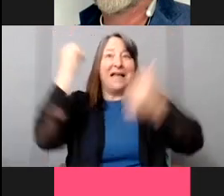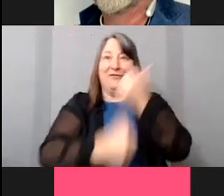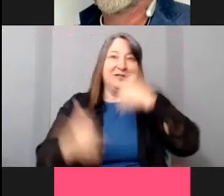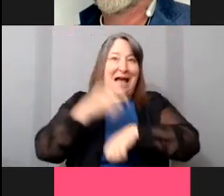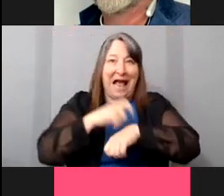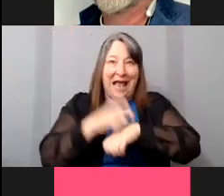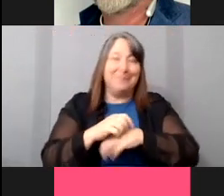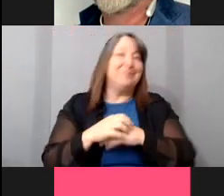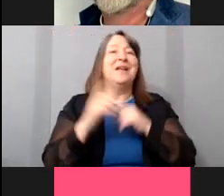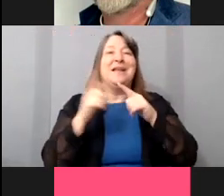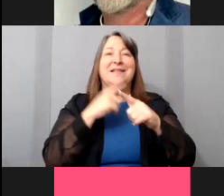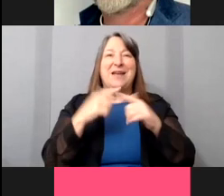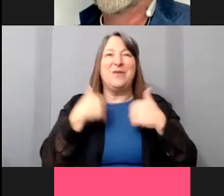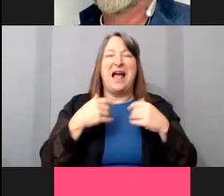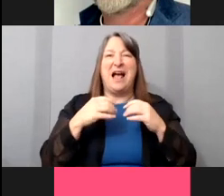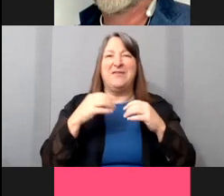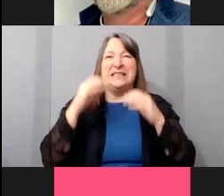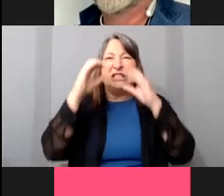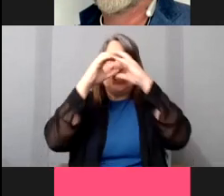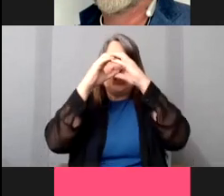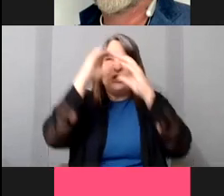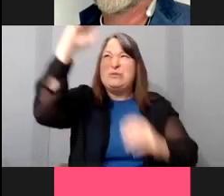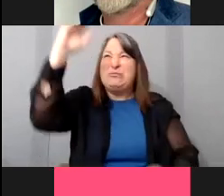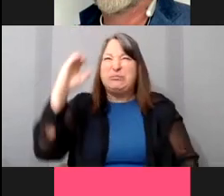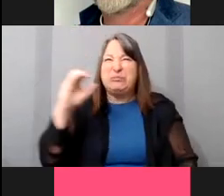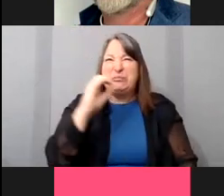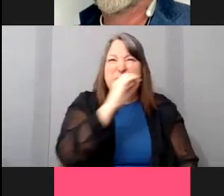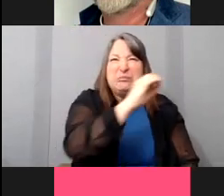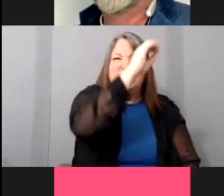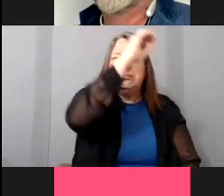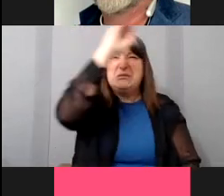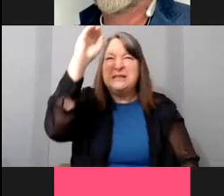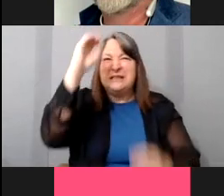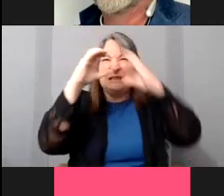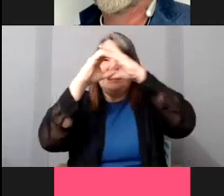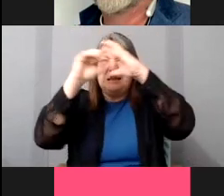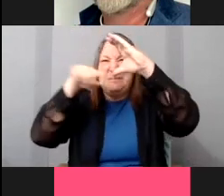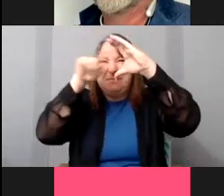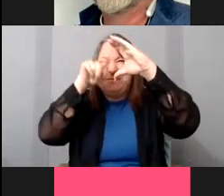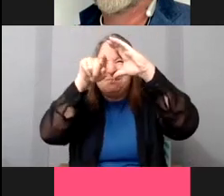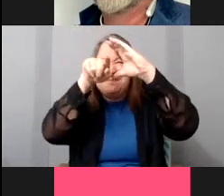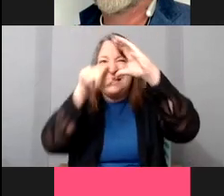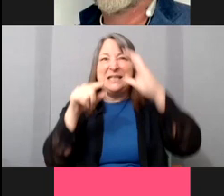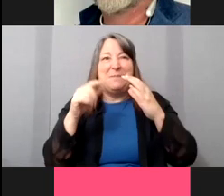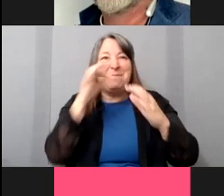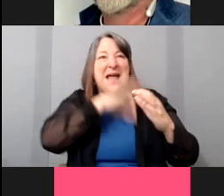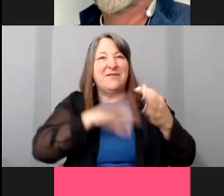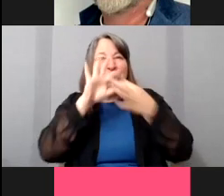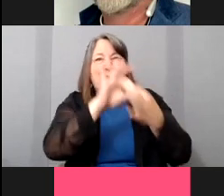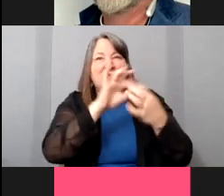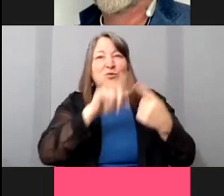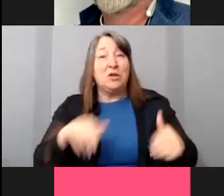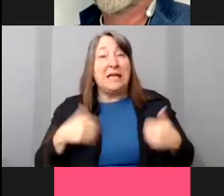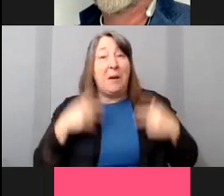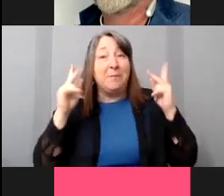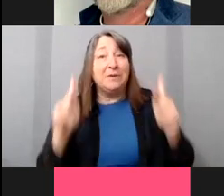circles around kind of the core idea of having this be a beneficial relationship to the young person. Each of these circles represents